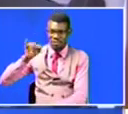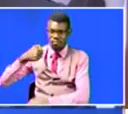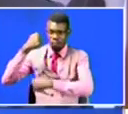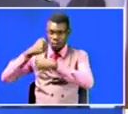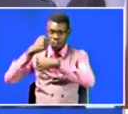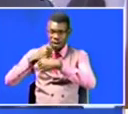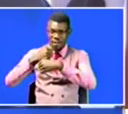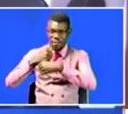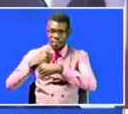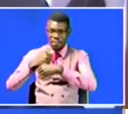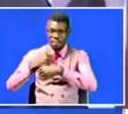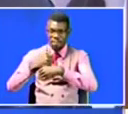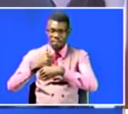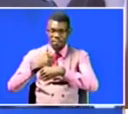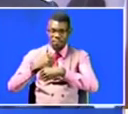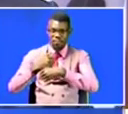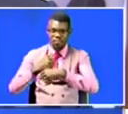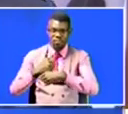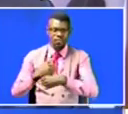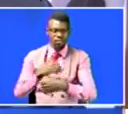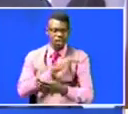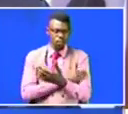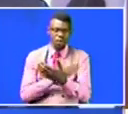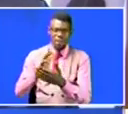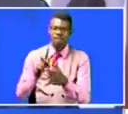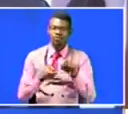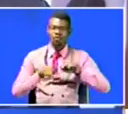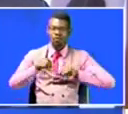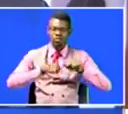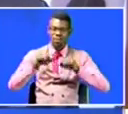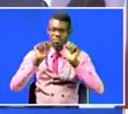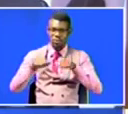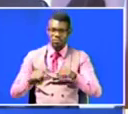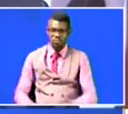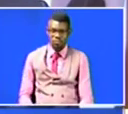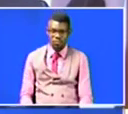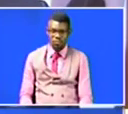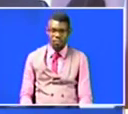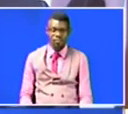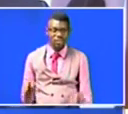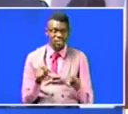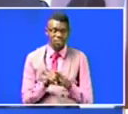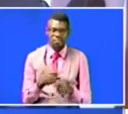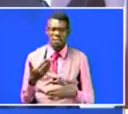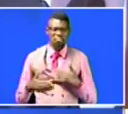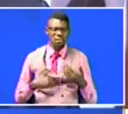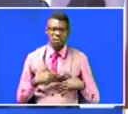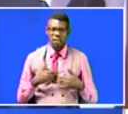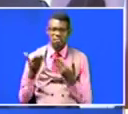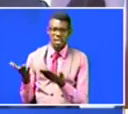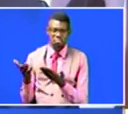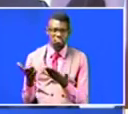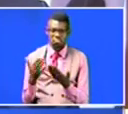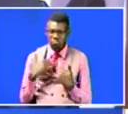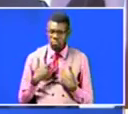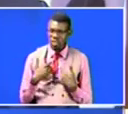is always within your power to regulate. And you'll see we're having a tendency whereby it looks like the